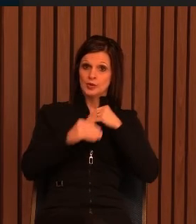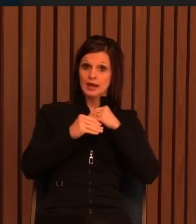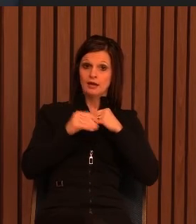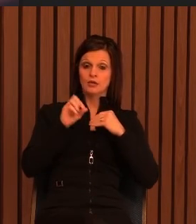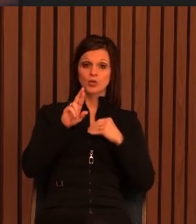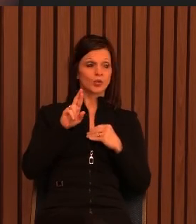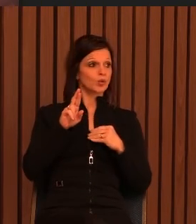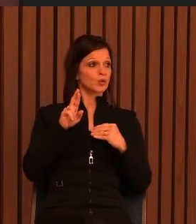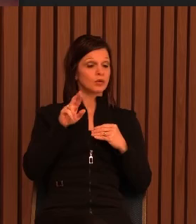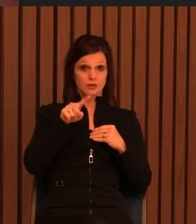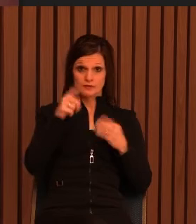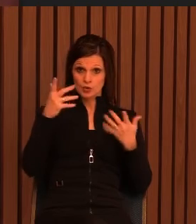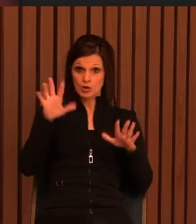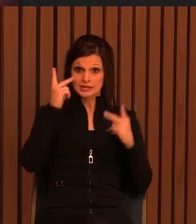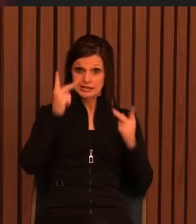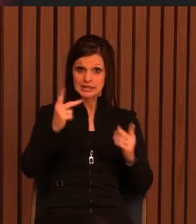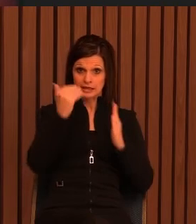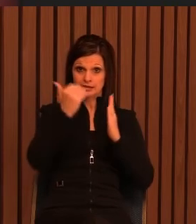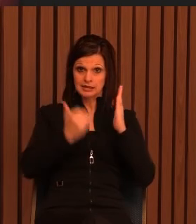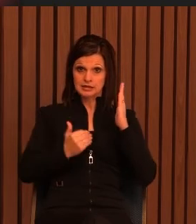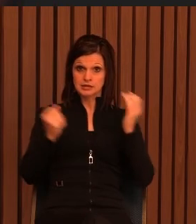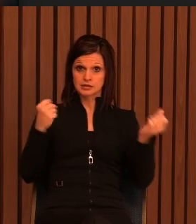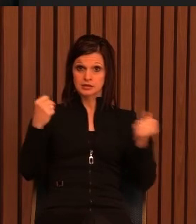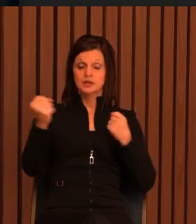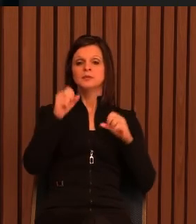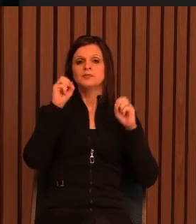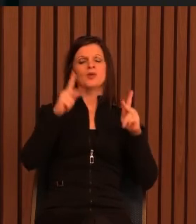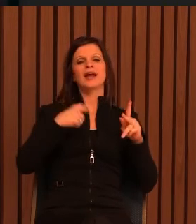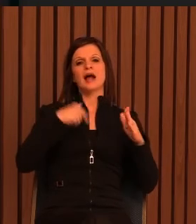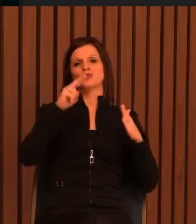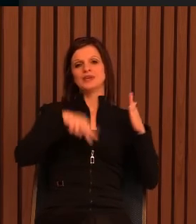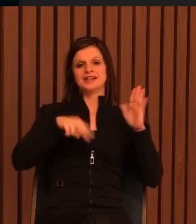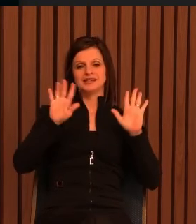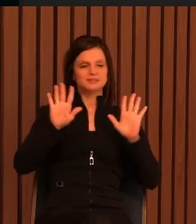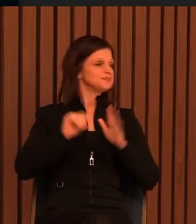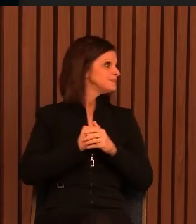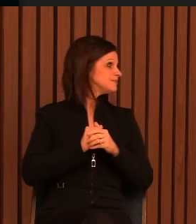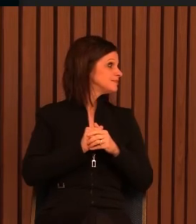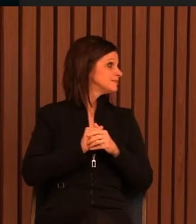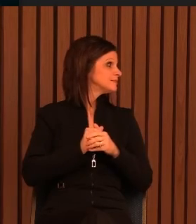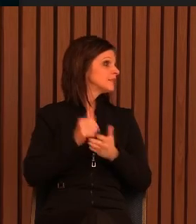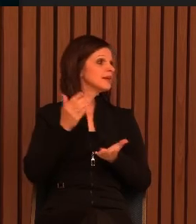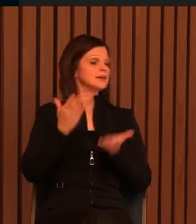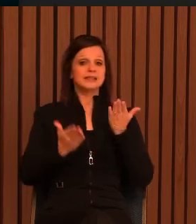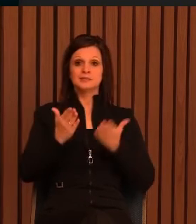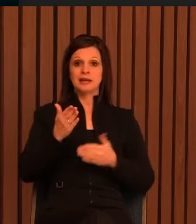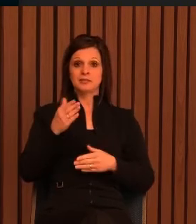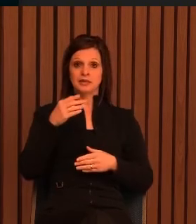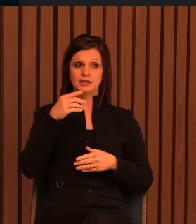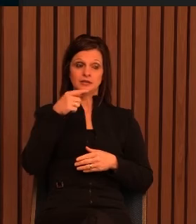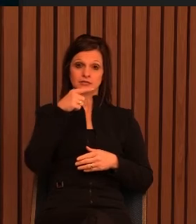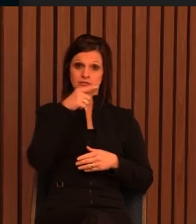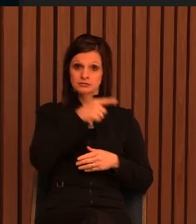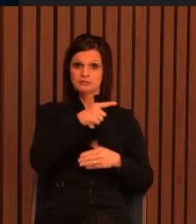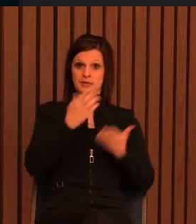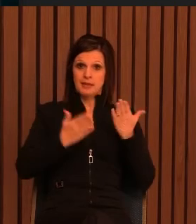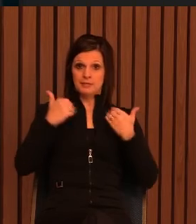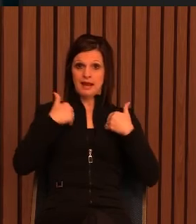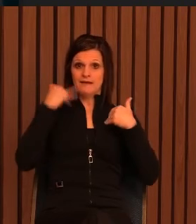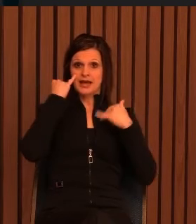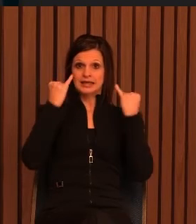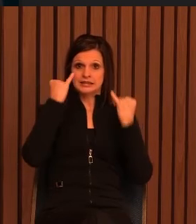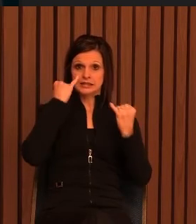all seen this list? Okay, so I'll read it. So, and then since you may have some ideas, and we certainly want to get